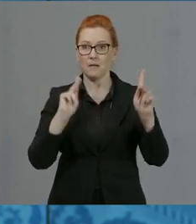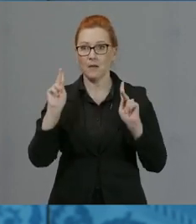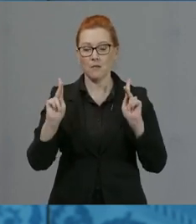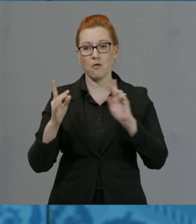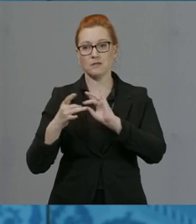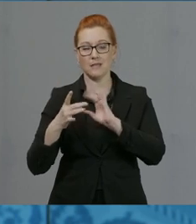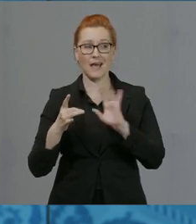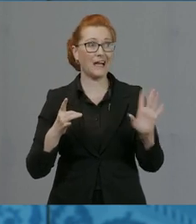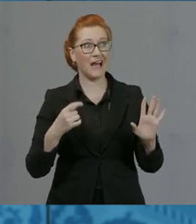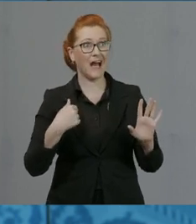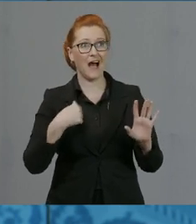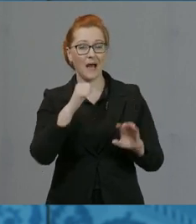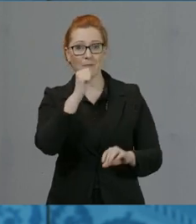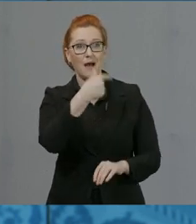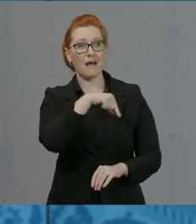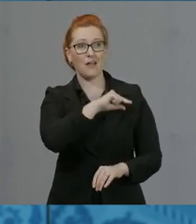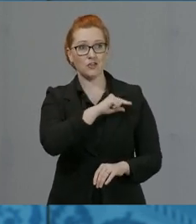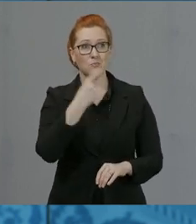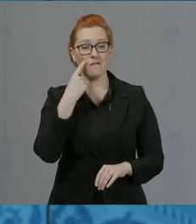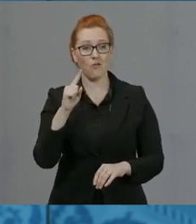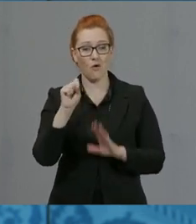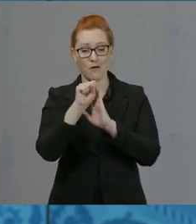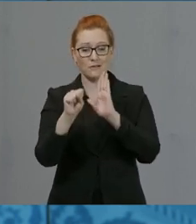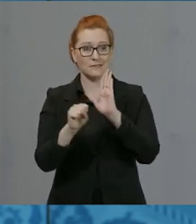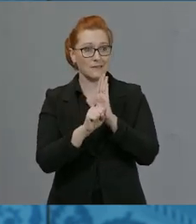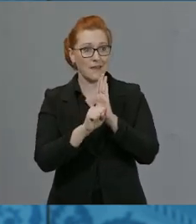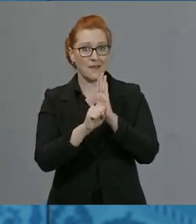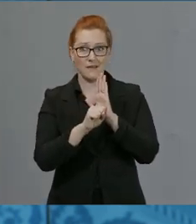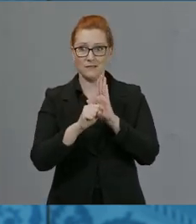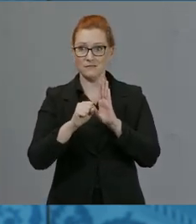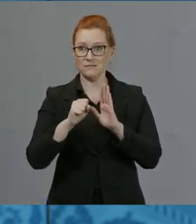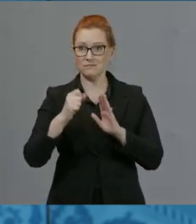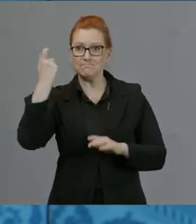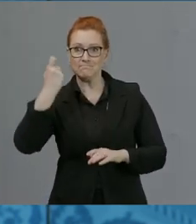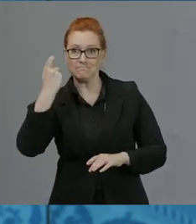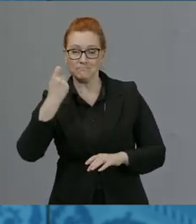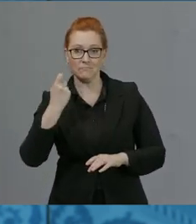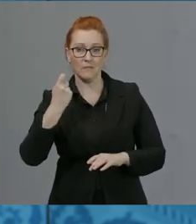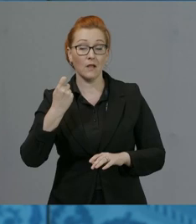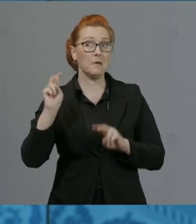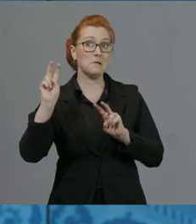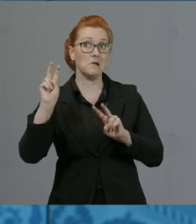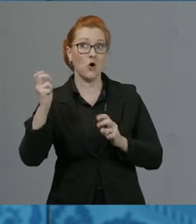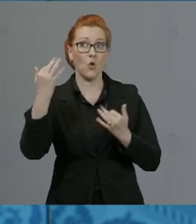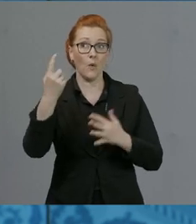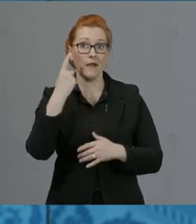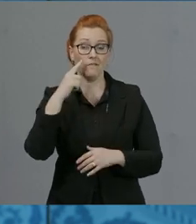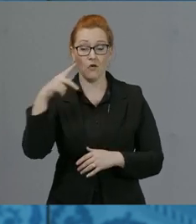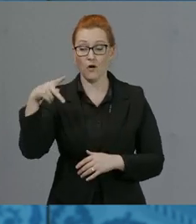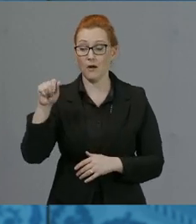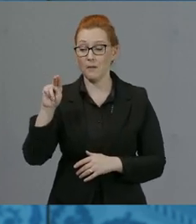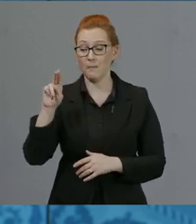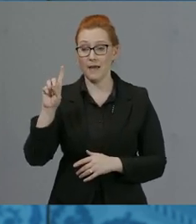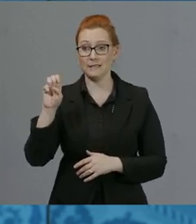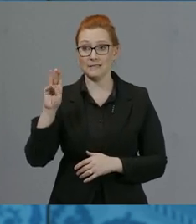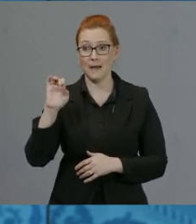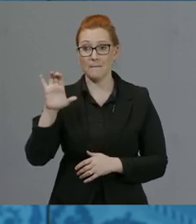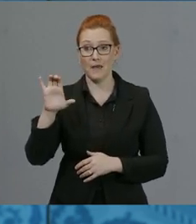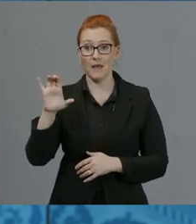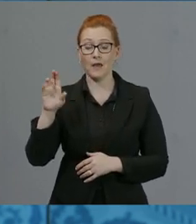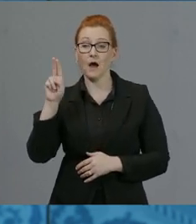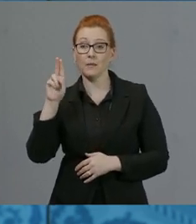benefits, but they say, wait for the PUA, the Pandemic Unemployment Assistance, which goes live on the 12th. So if they go back